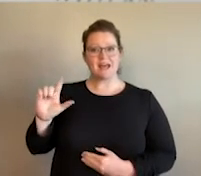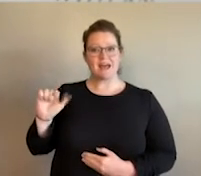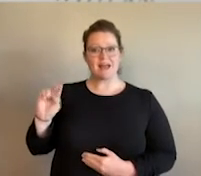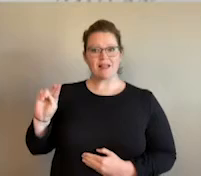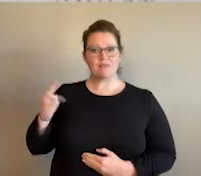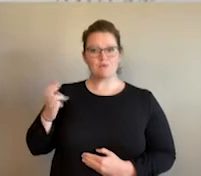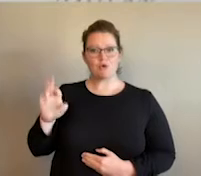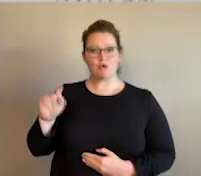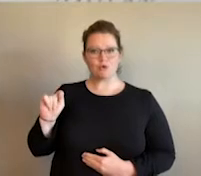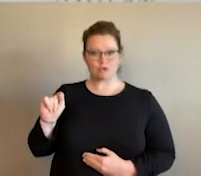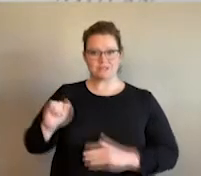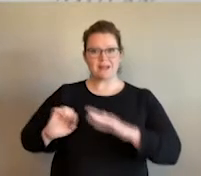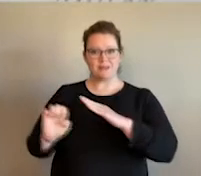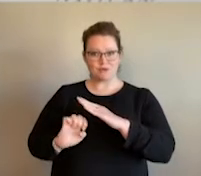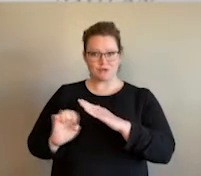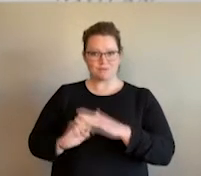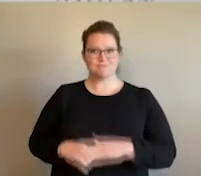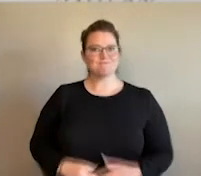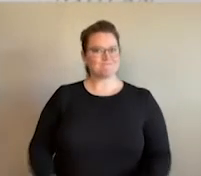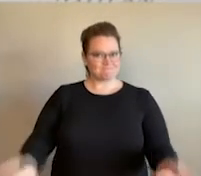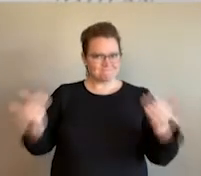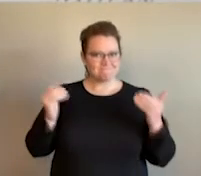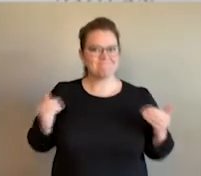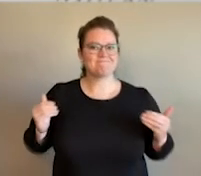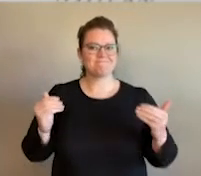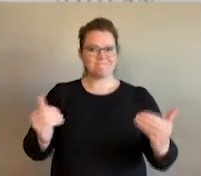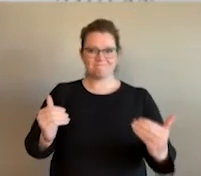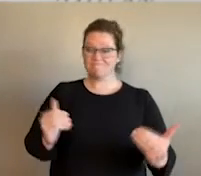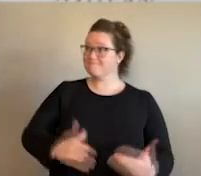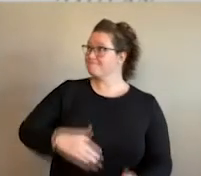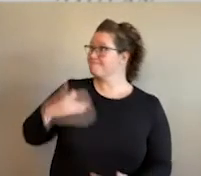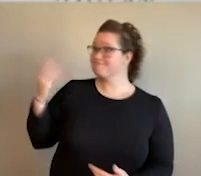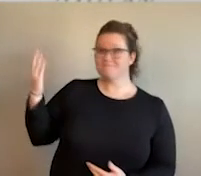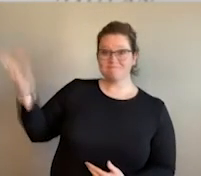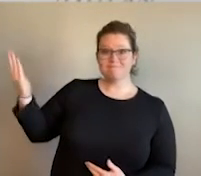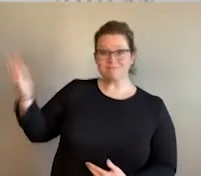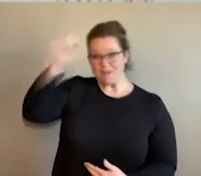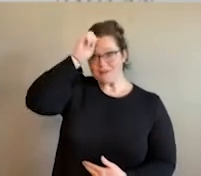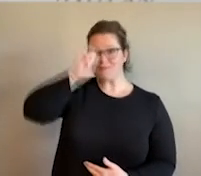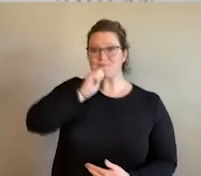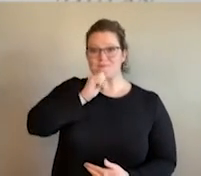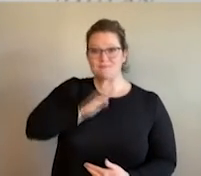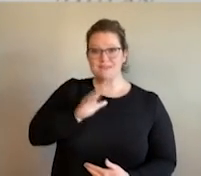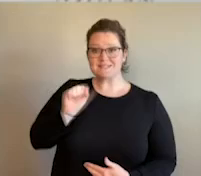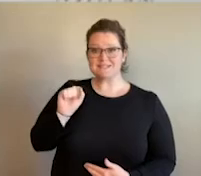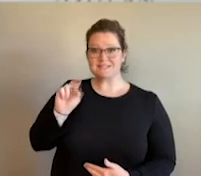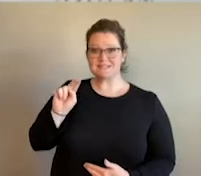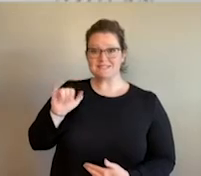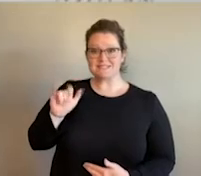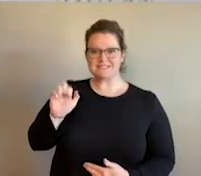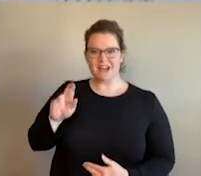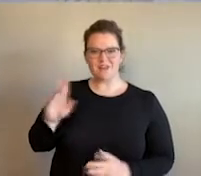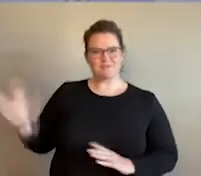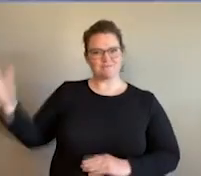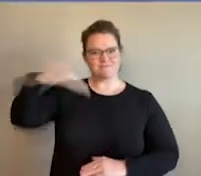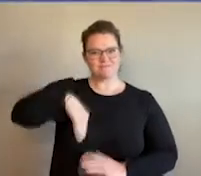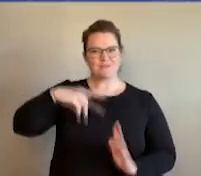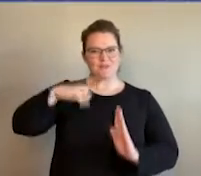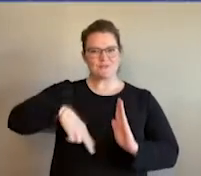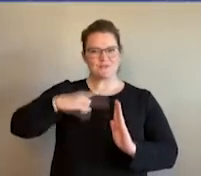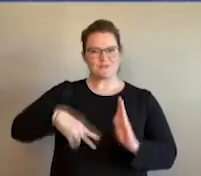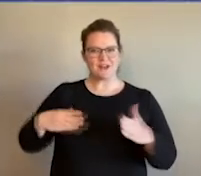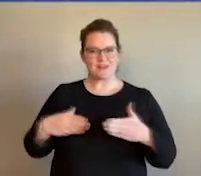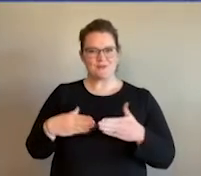Elementary. So without further ado, let's hand it over to Ms. Snyder. Join us in the Reading Corner.